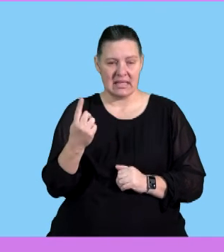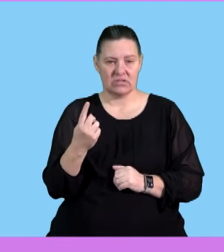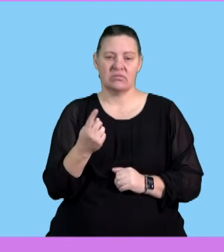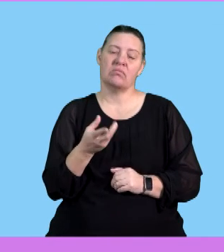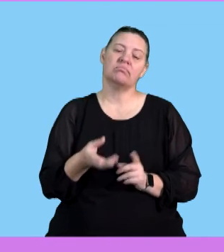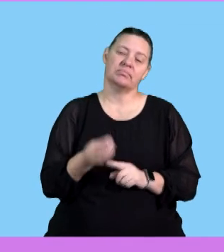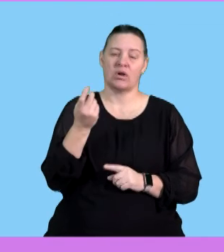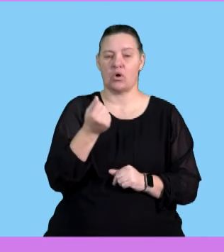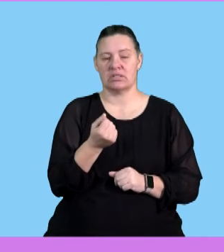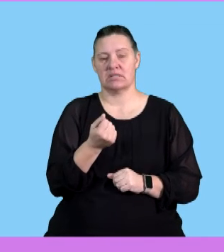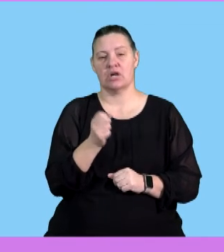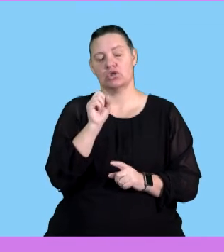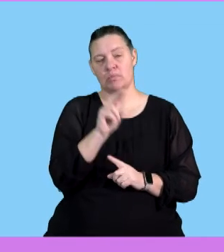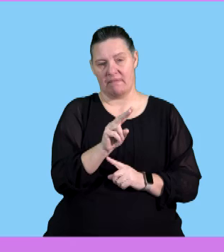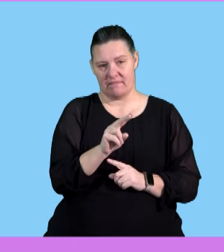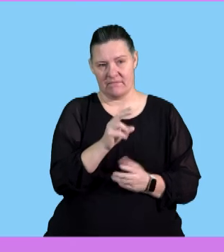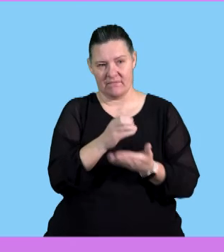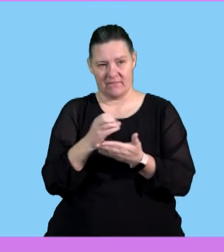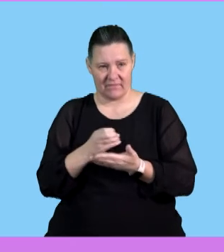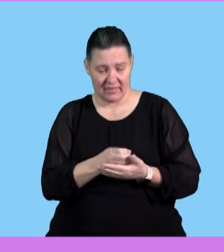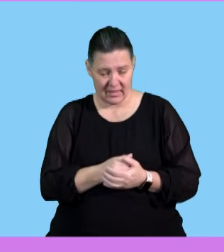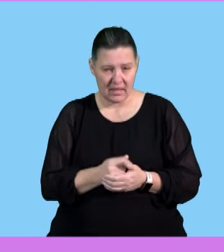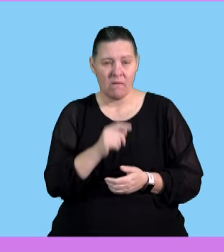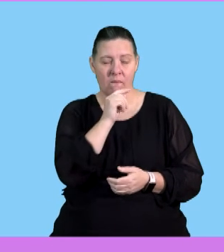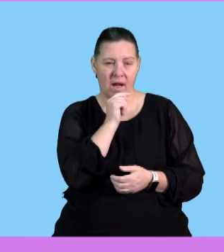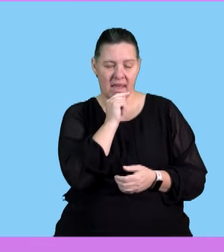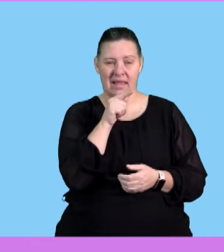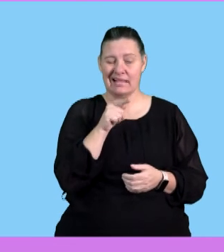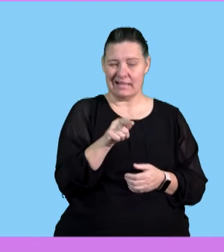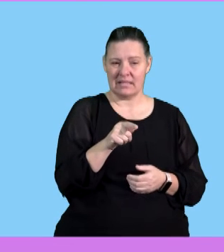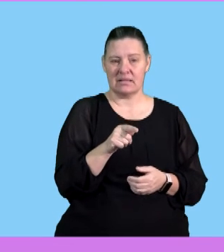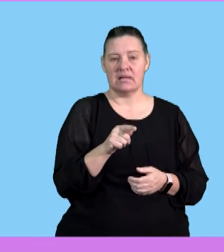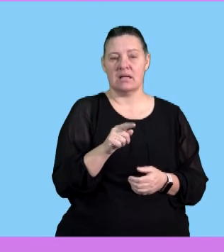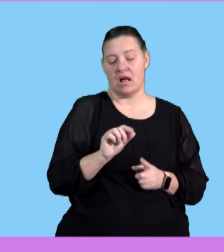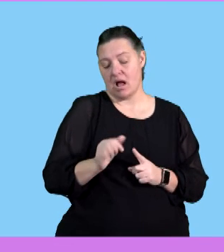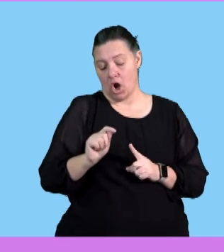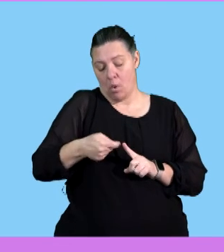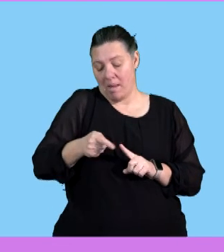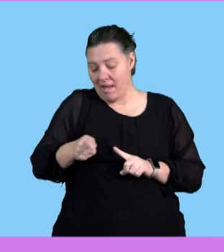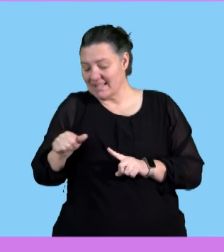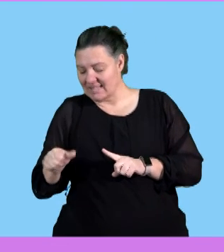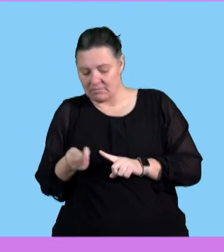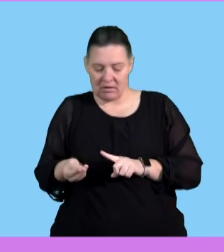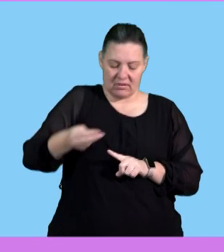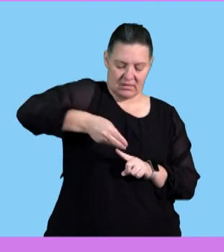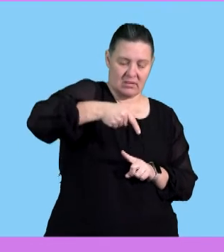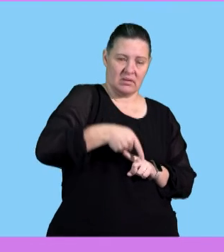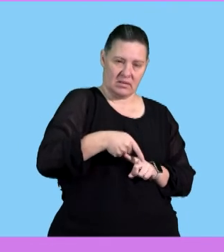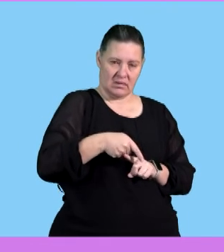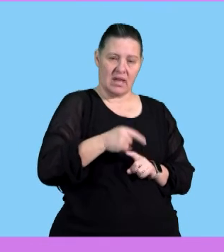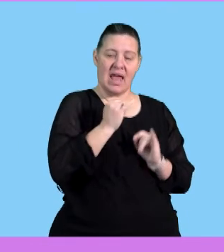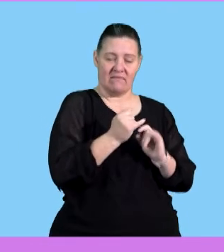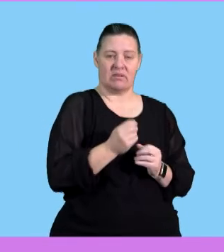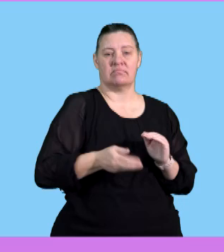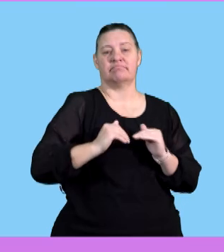rand, meaning each can will cost 12 rand, because now the number after the comma is at 6 and it's above 5. So